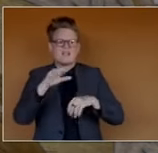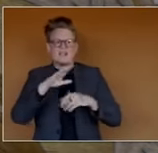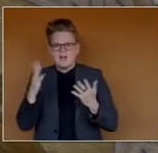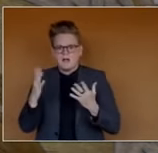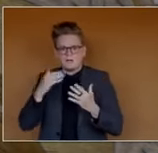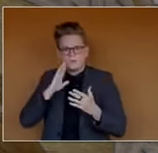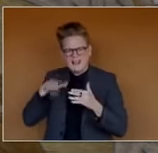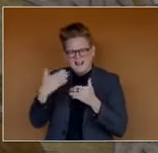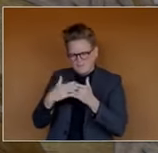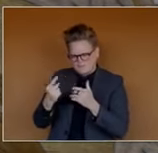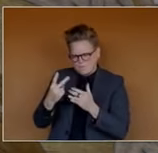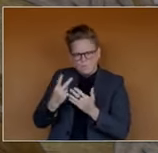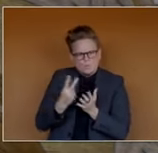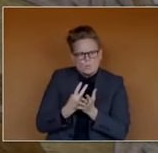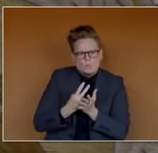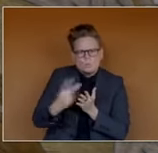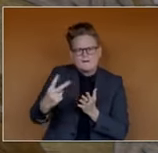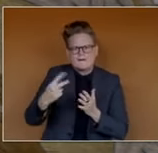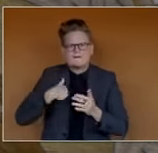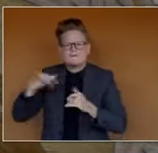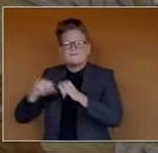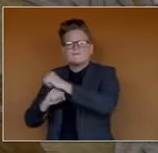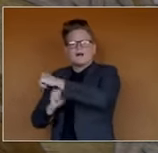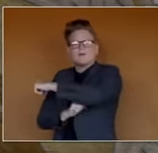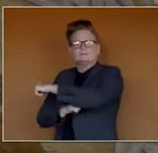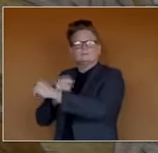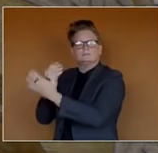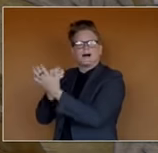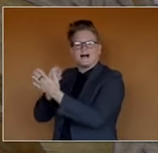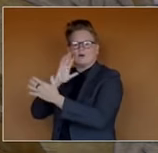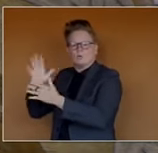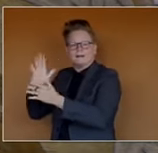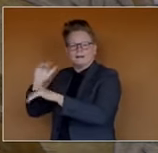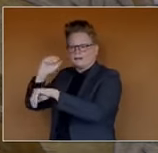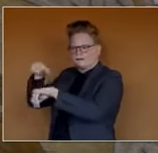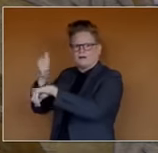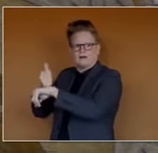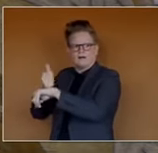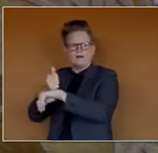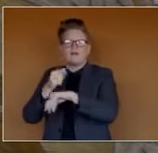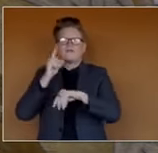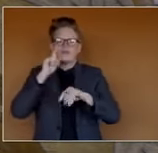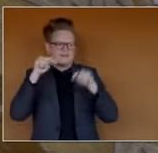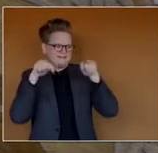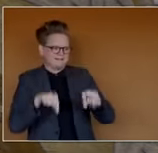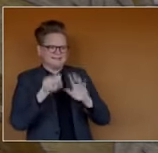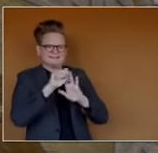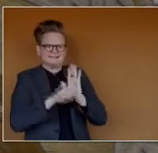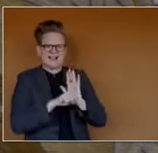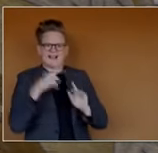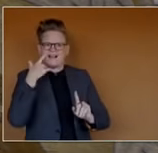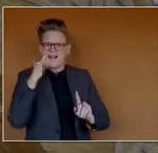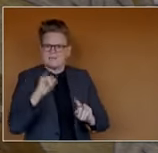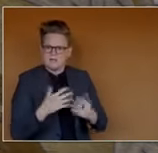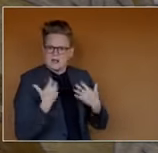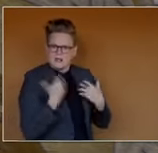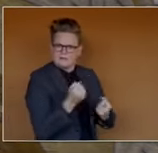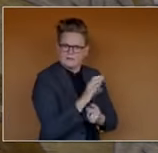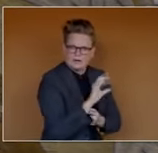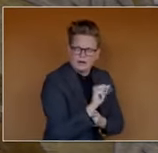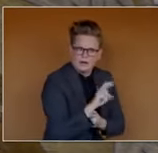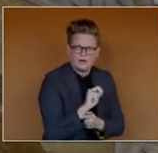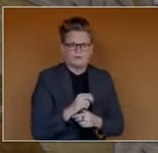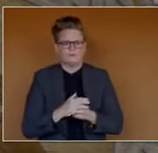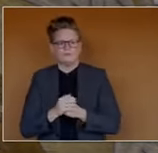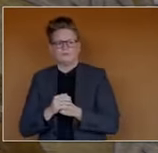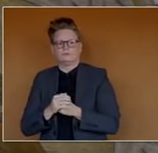we're going to lay for this great state in terms of our education system, in terms of our healthcare system, in terms of much of our social safety